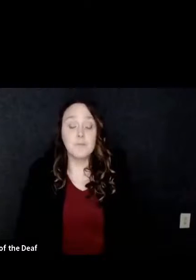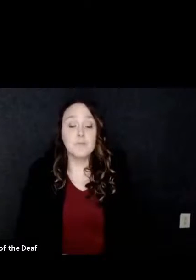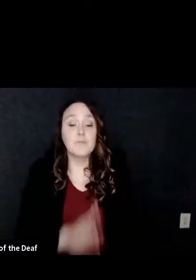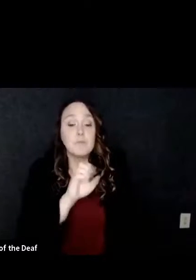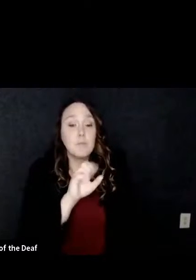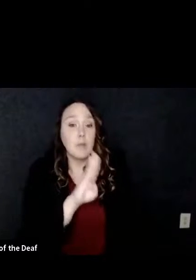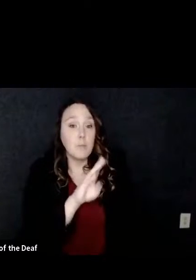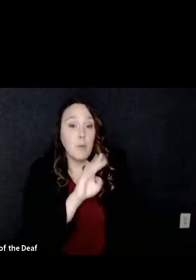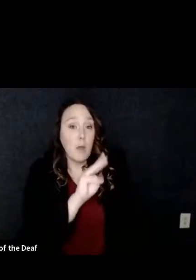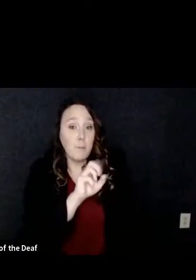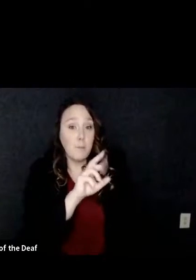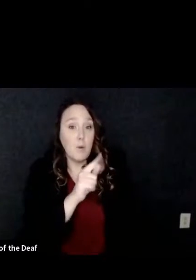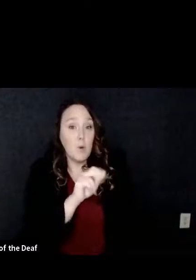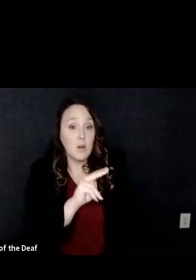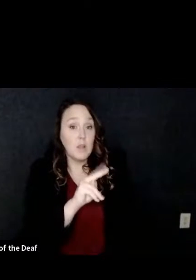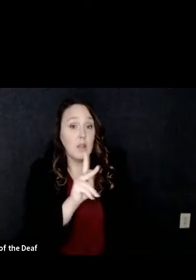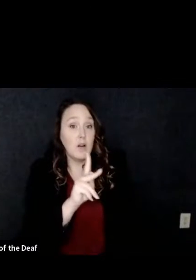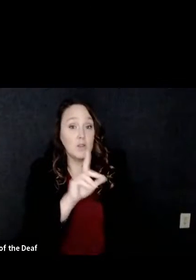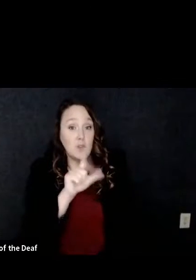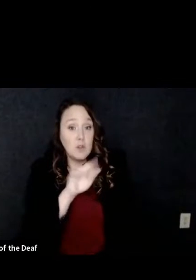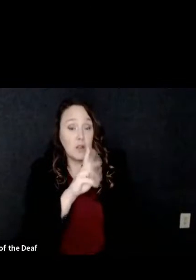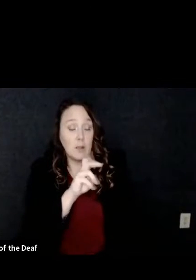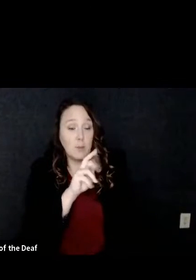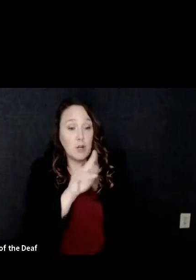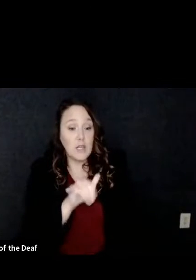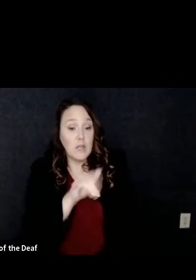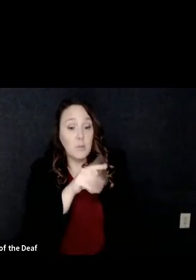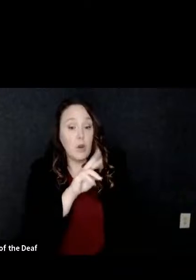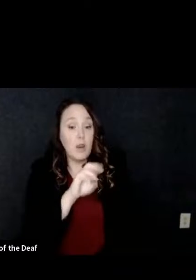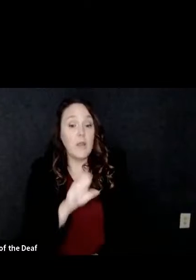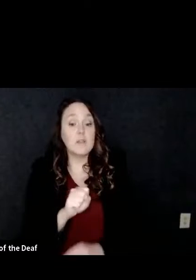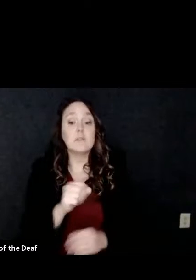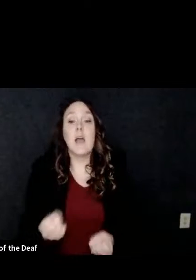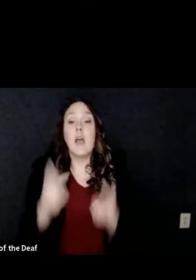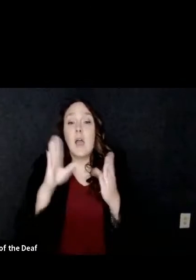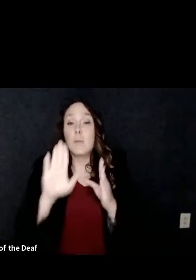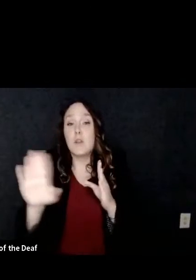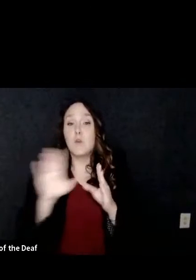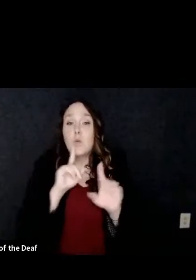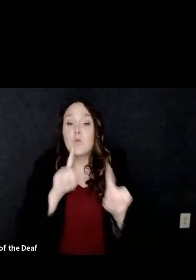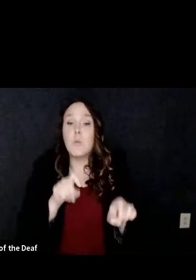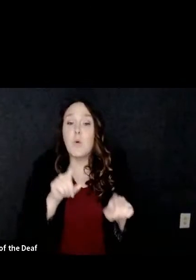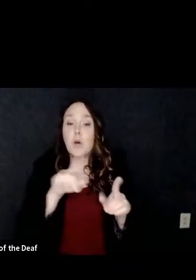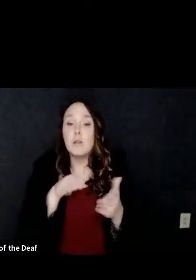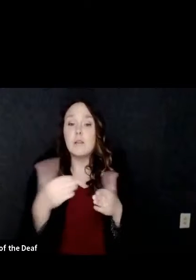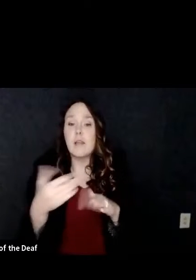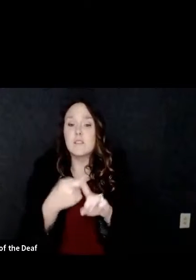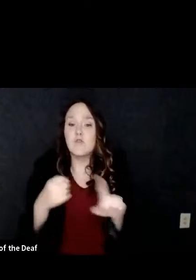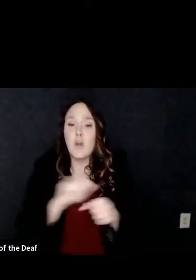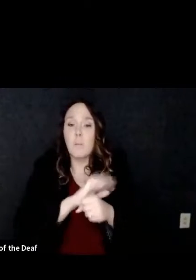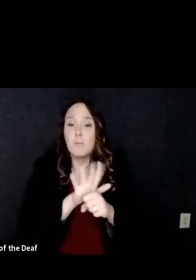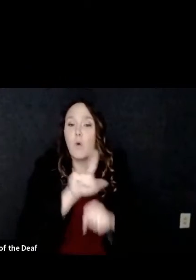From Bob Morgan with Knoxville Liberty Press, how many of your recorded deaths came as a result of COVID only?